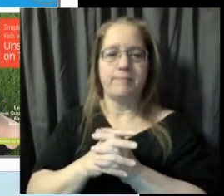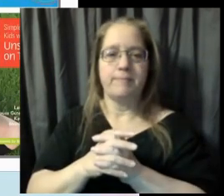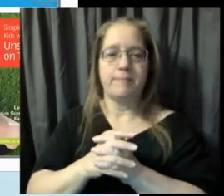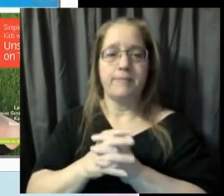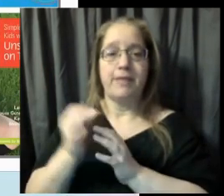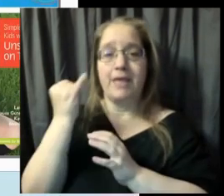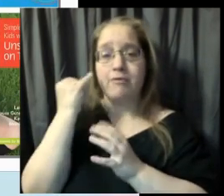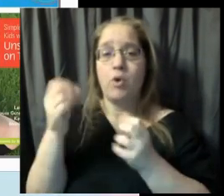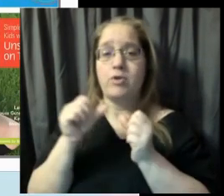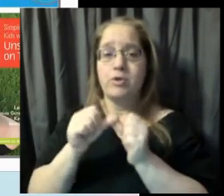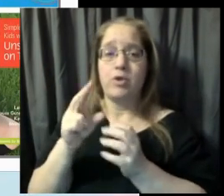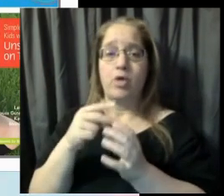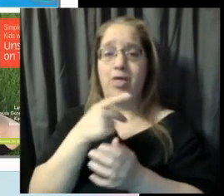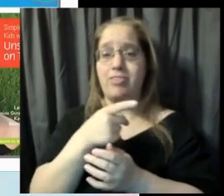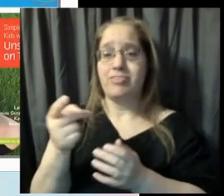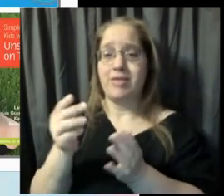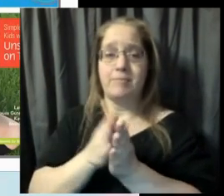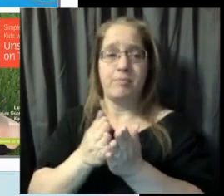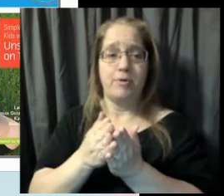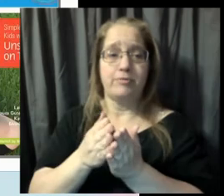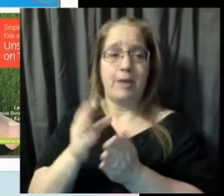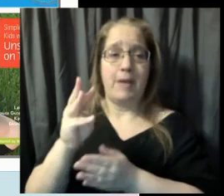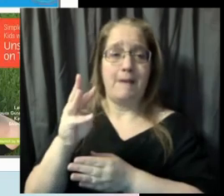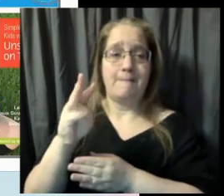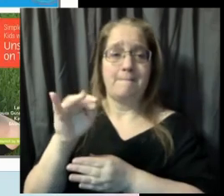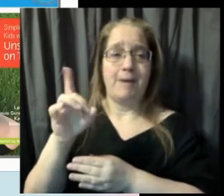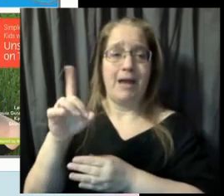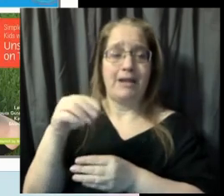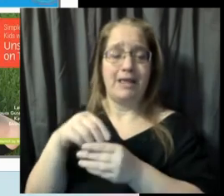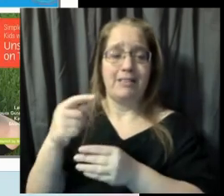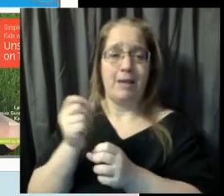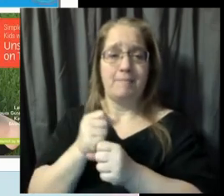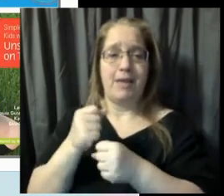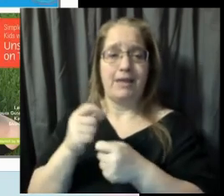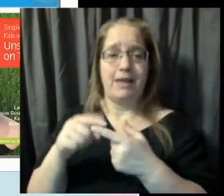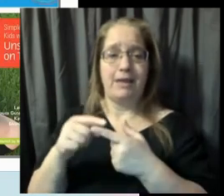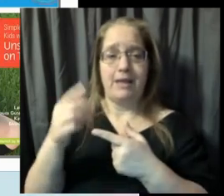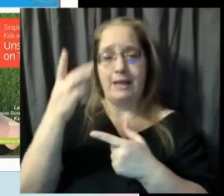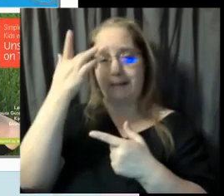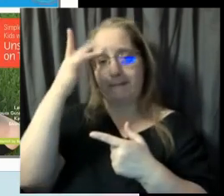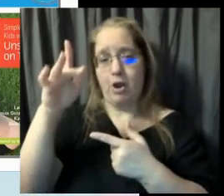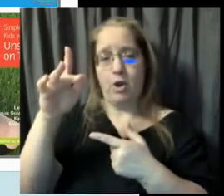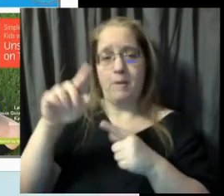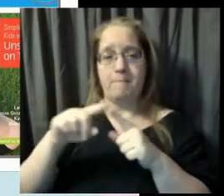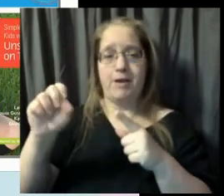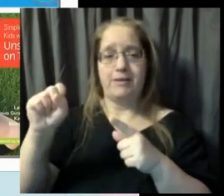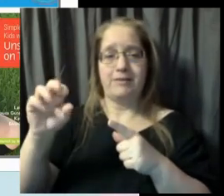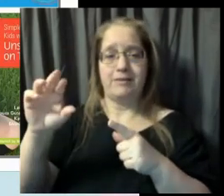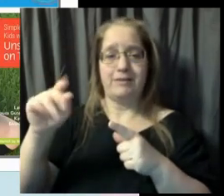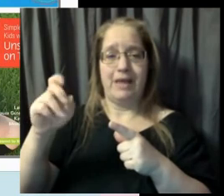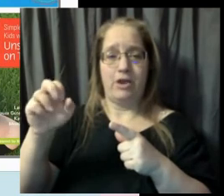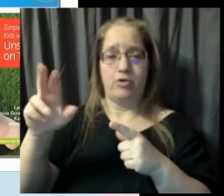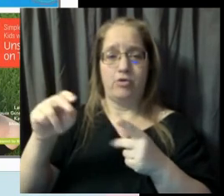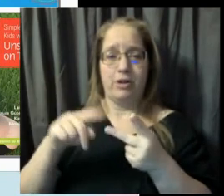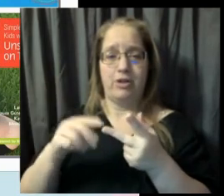If you want to continue your learning, these books, Mind in the Making, Smart But Scattered, and Solving Executive Function Challenges, which is the one they mentioned in the